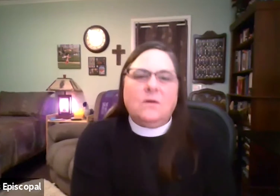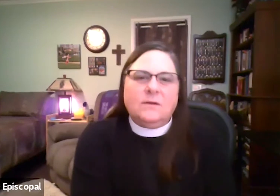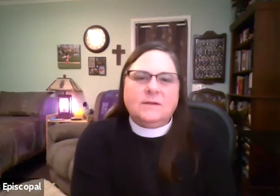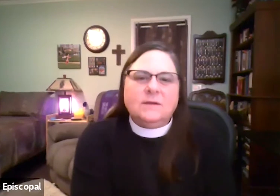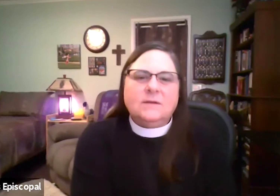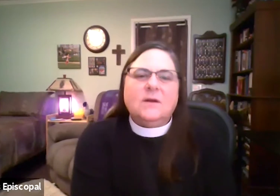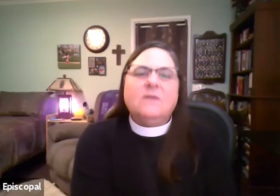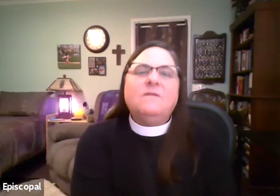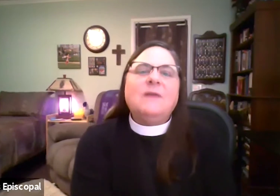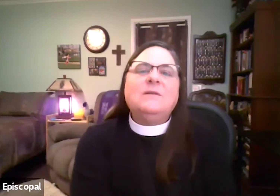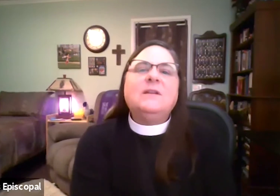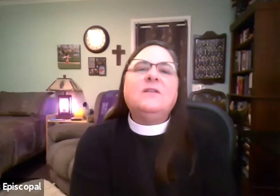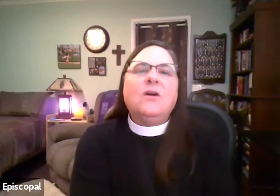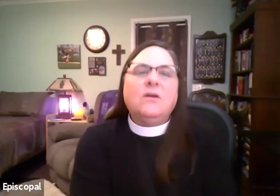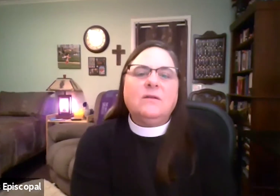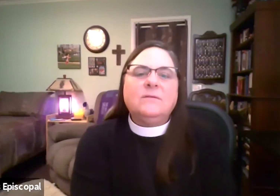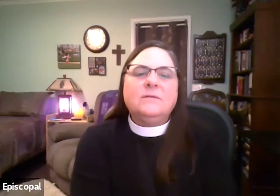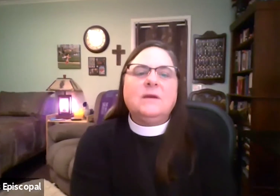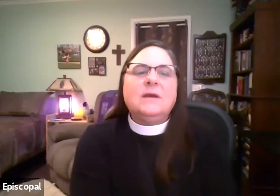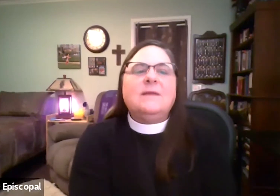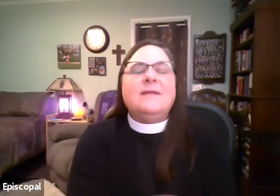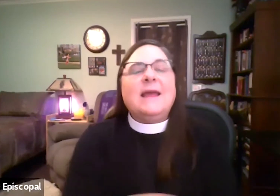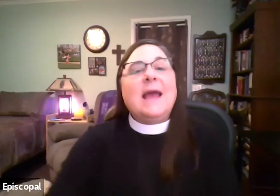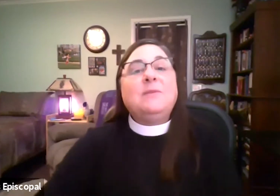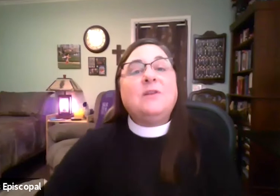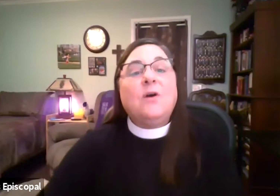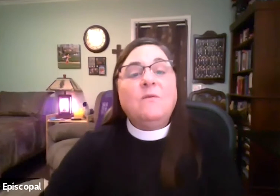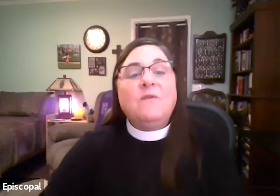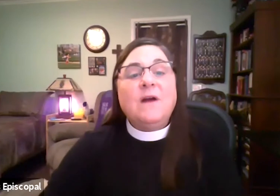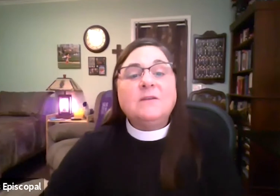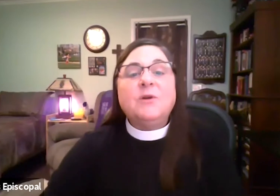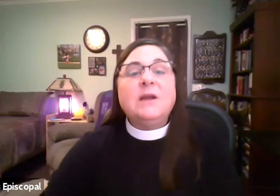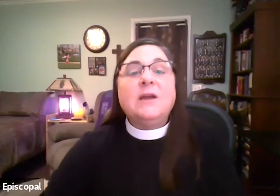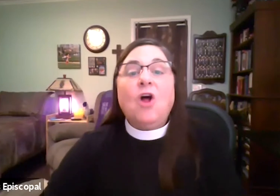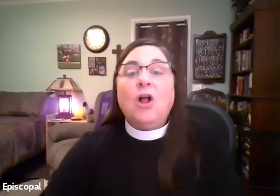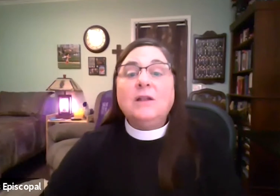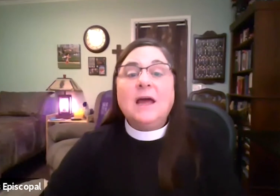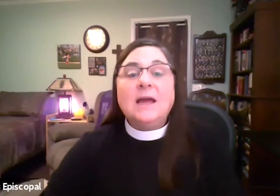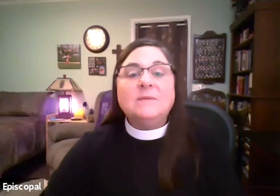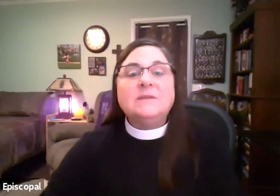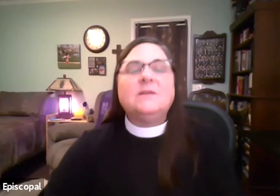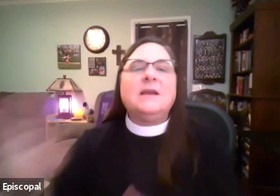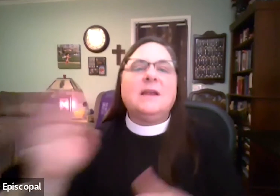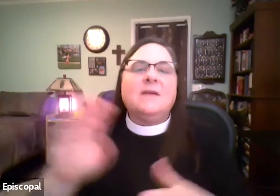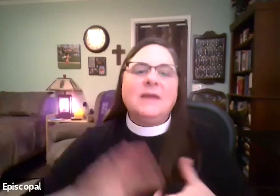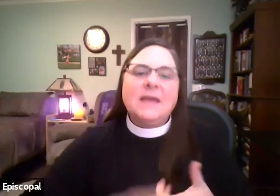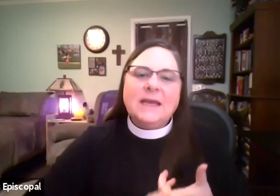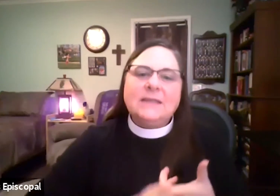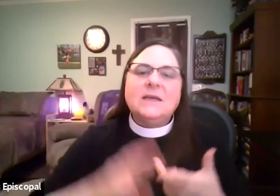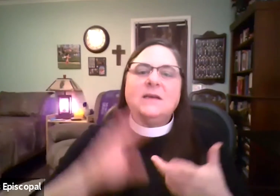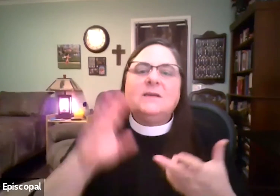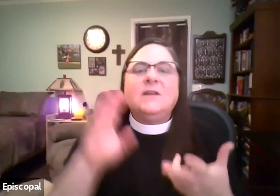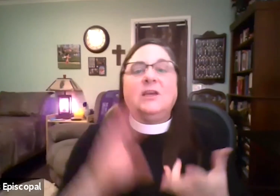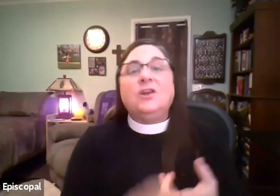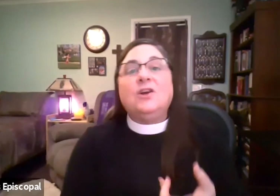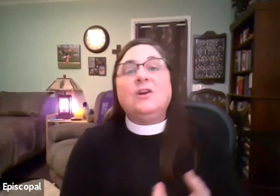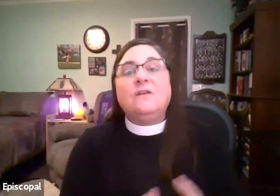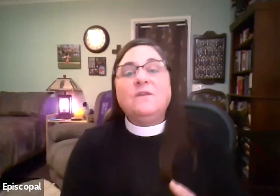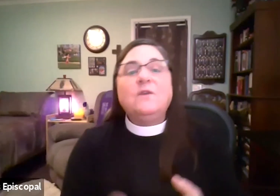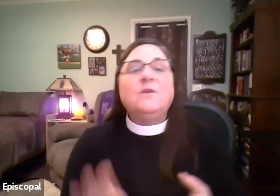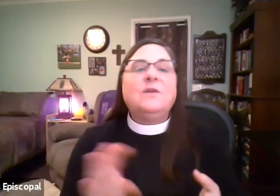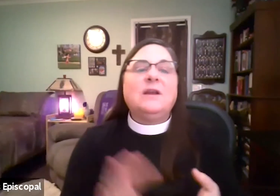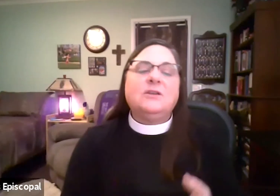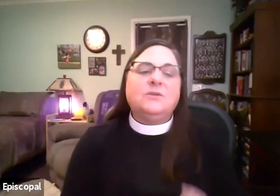Burning coals are found in the hearth. They kept the home fires burning at all times so they could have heat, so they could